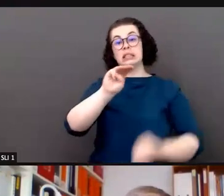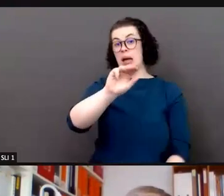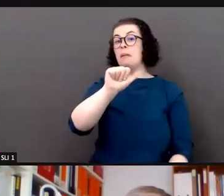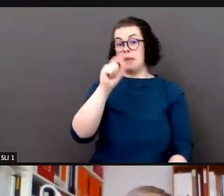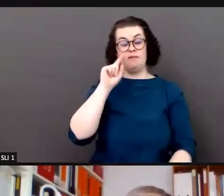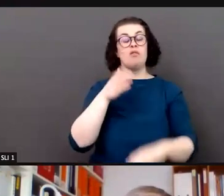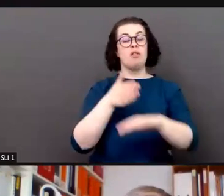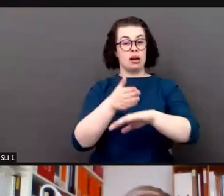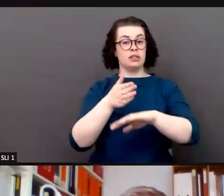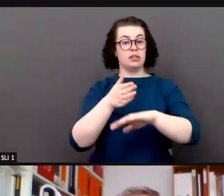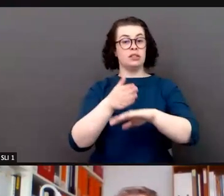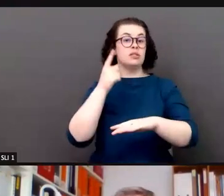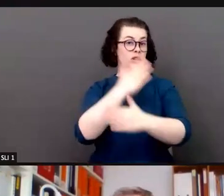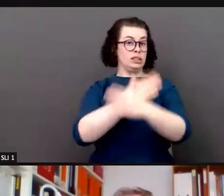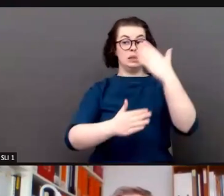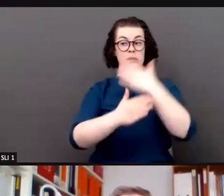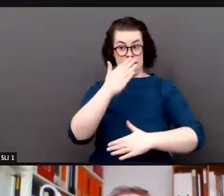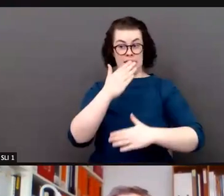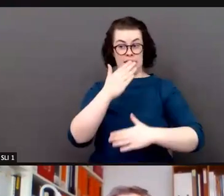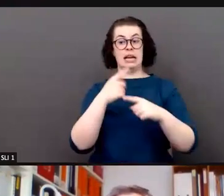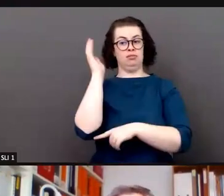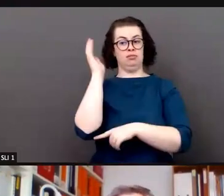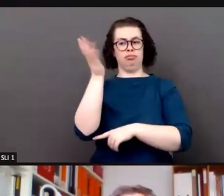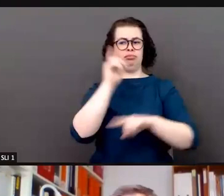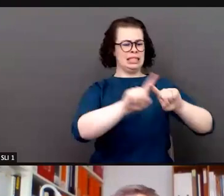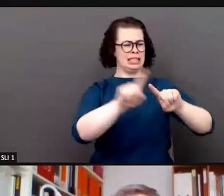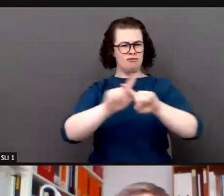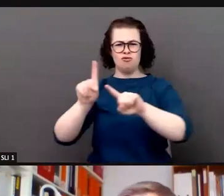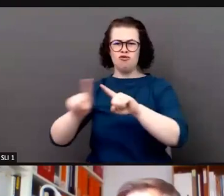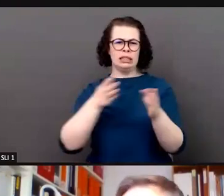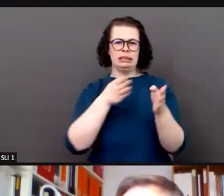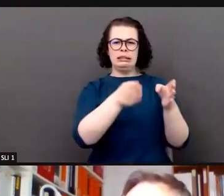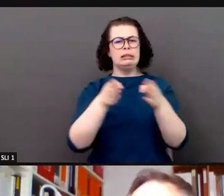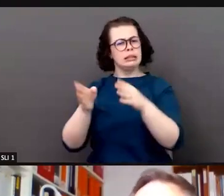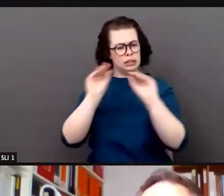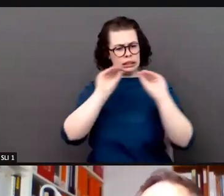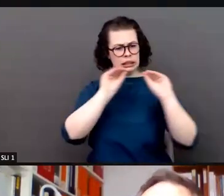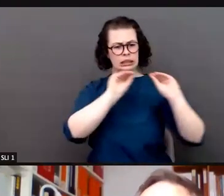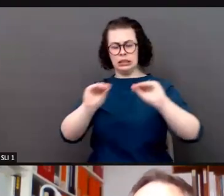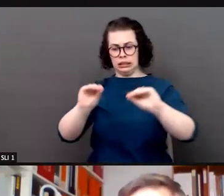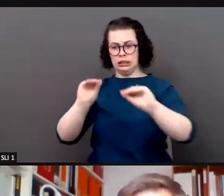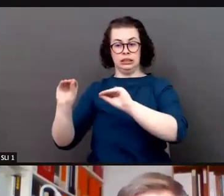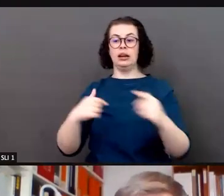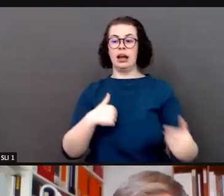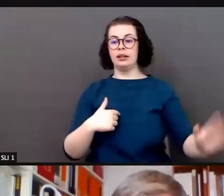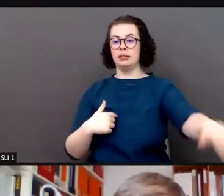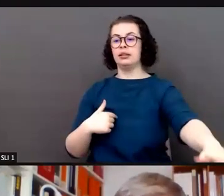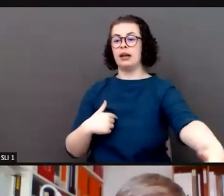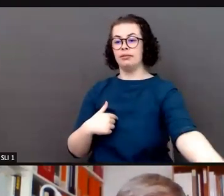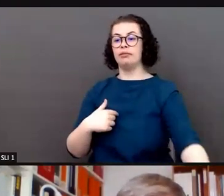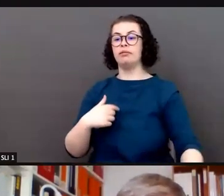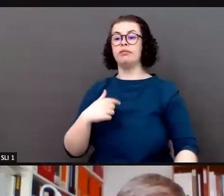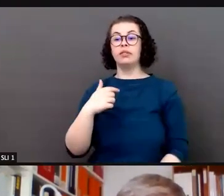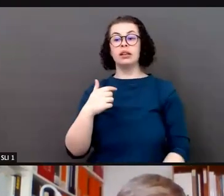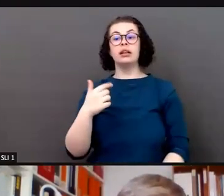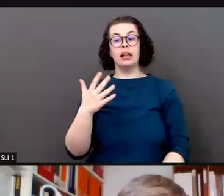University of Jaén, a lecturer in numerous other courses at the Polytechnic University of Madrid, the College